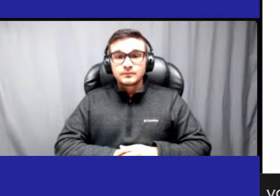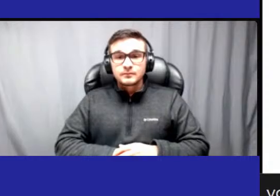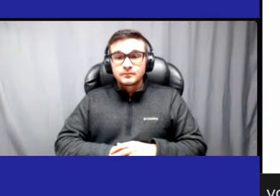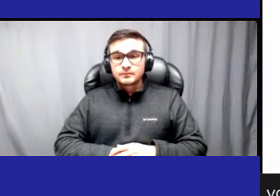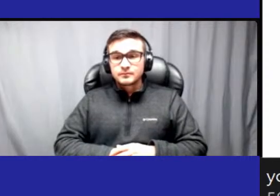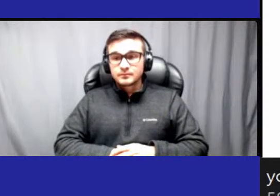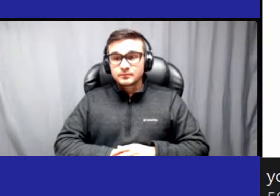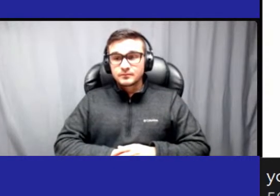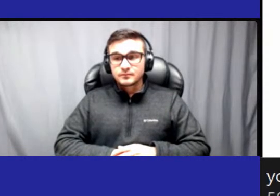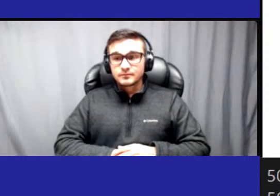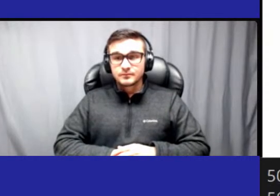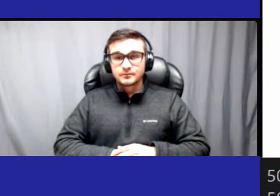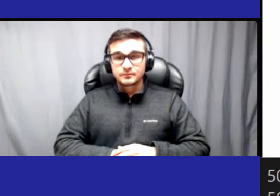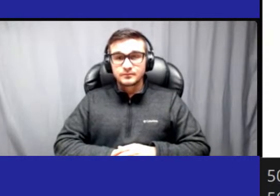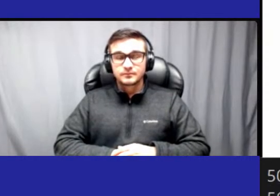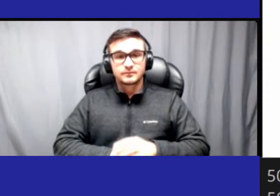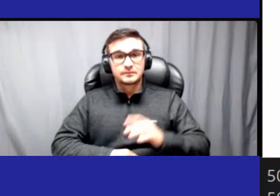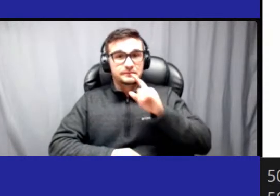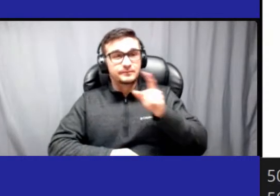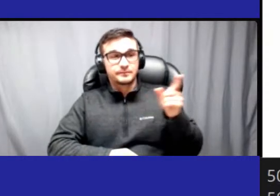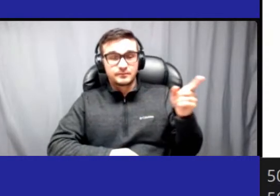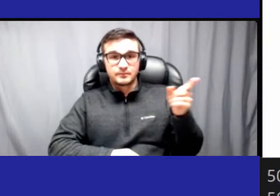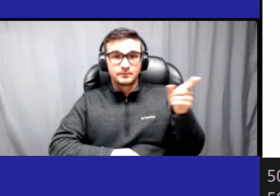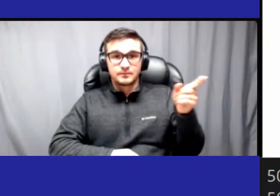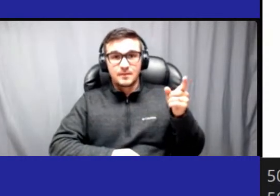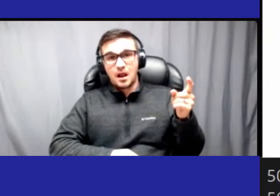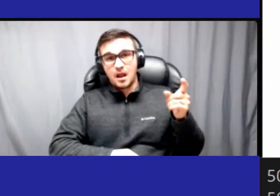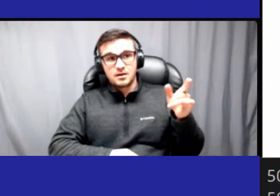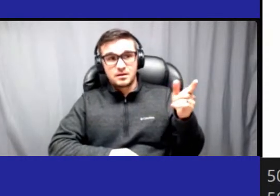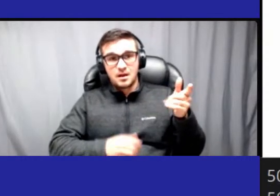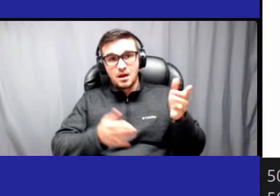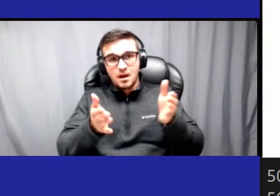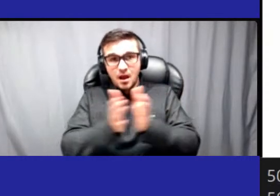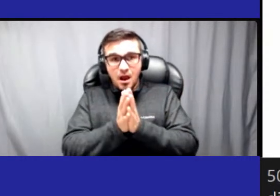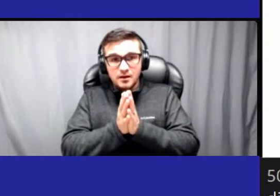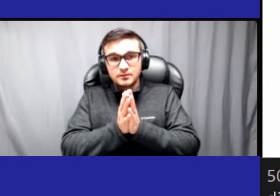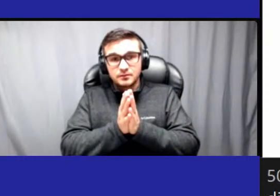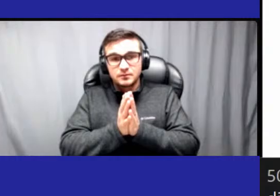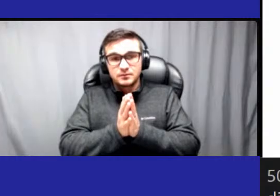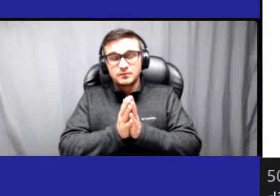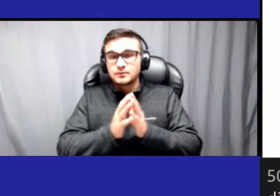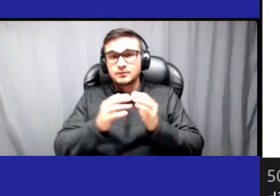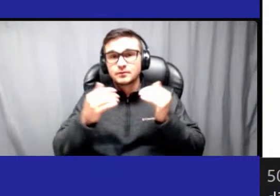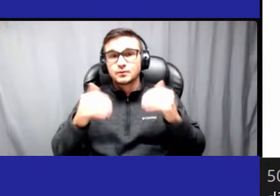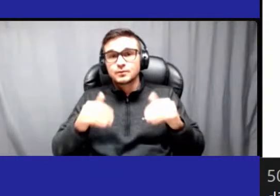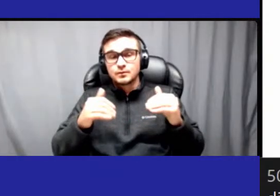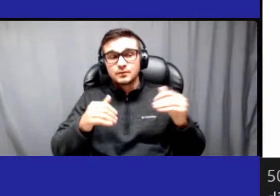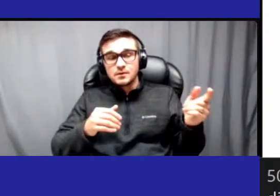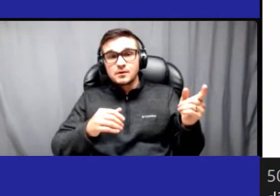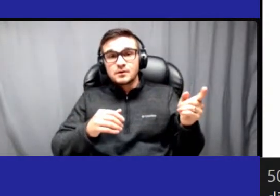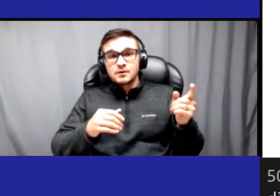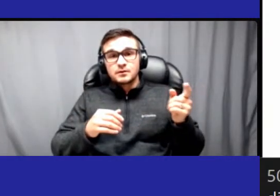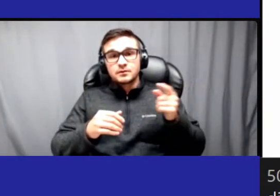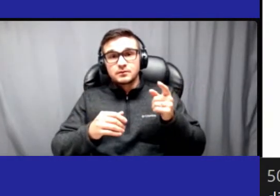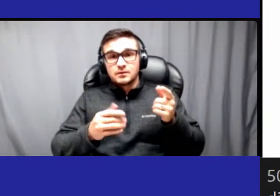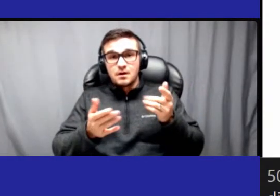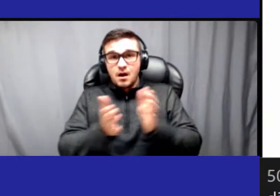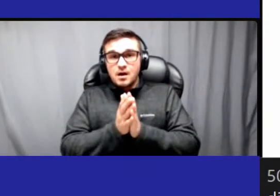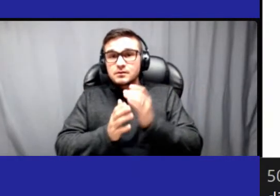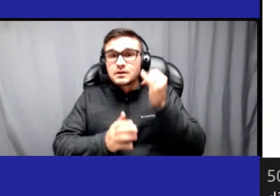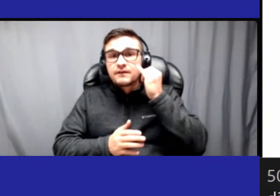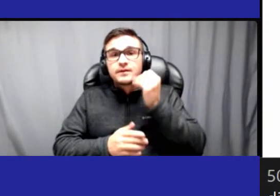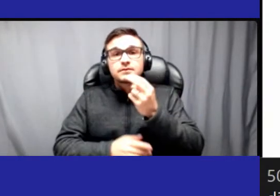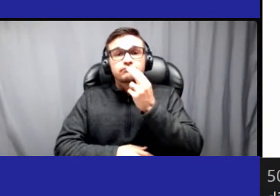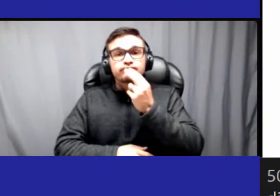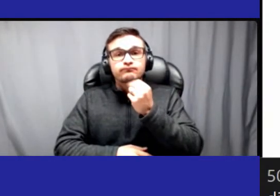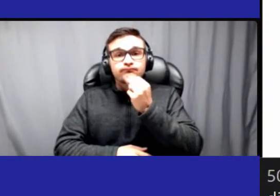She asked basically, this is a very large outbreak we're discussing here, and the question she had was, well, what about small outbreaks? And the other